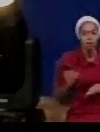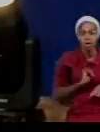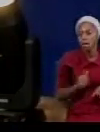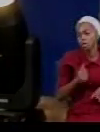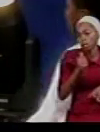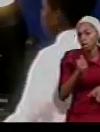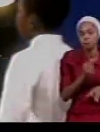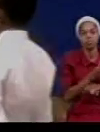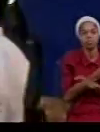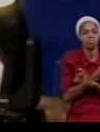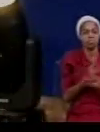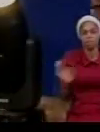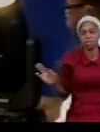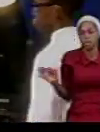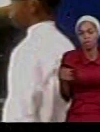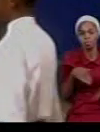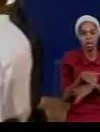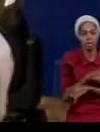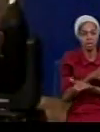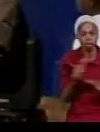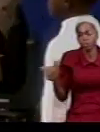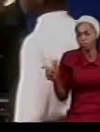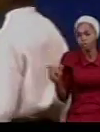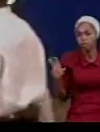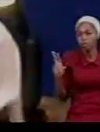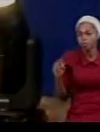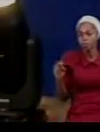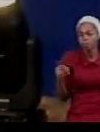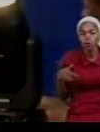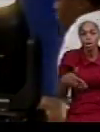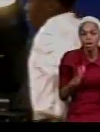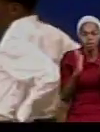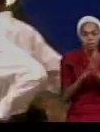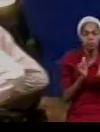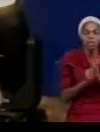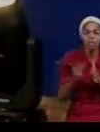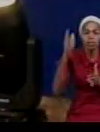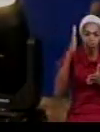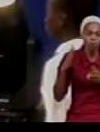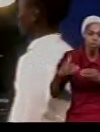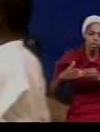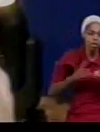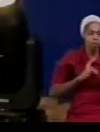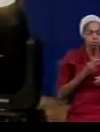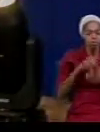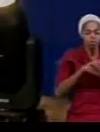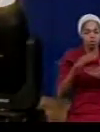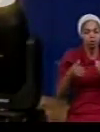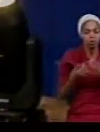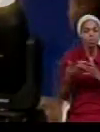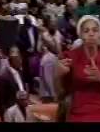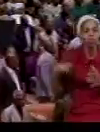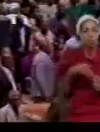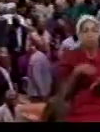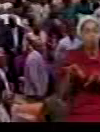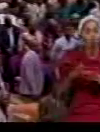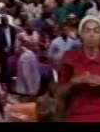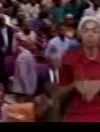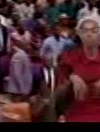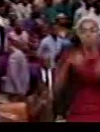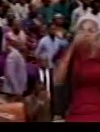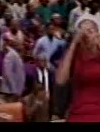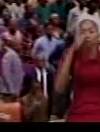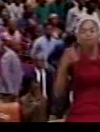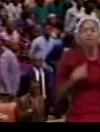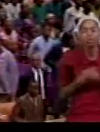I'm at liberty. Let's pray, God of heaven, we help us. Father, we thank you for what you have taught us today.